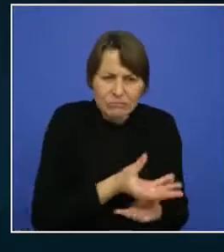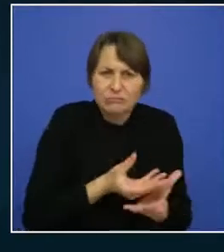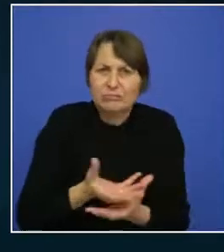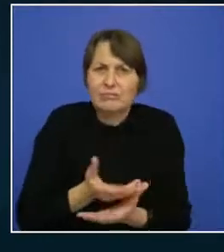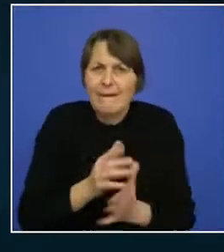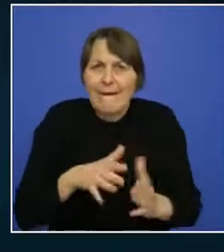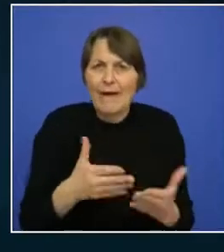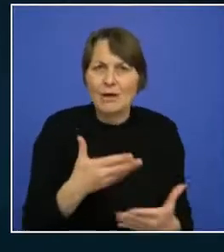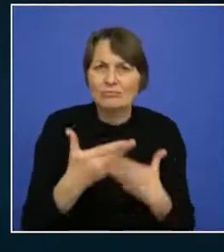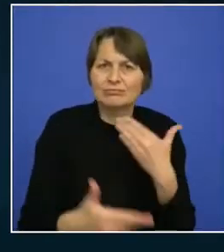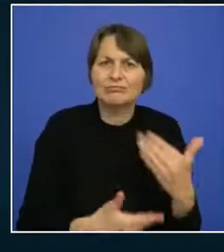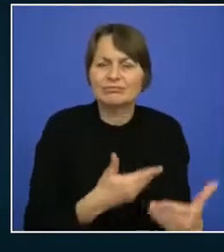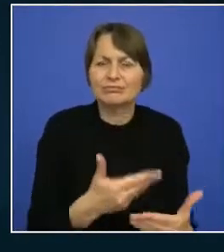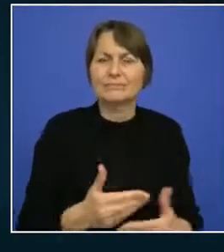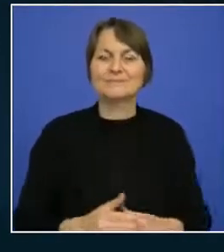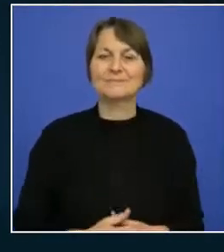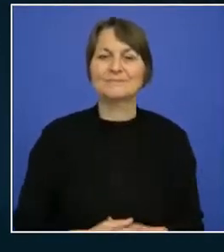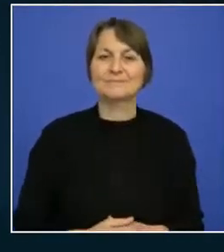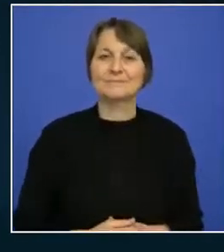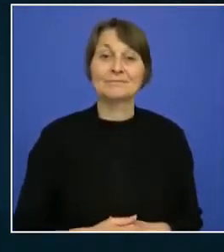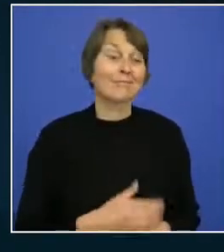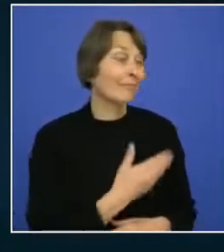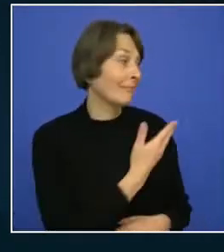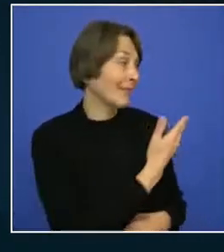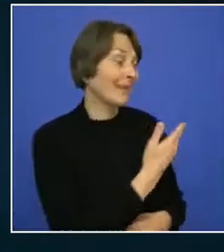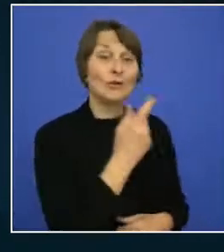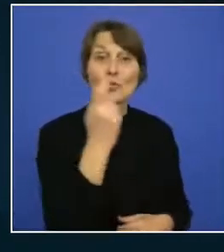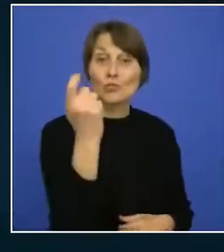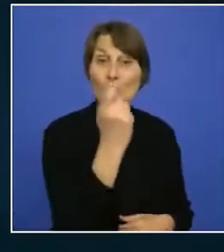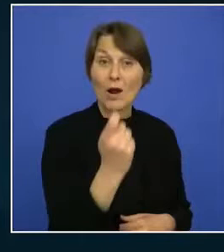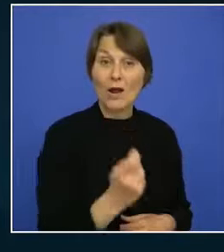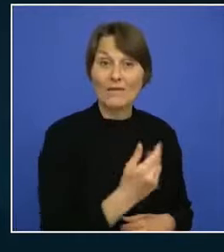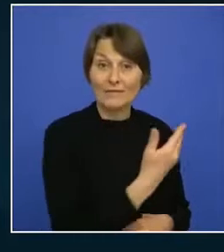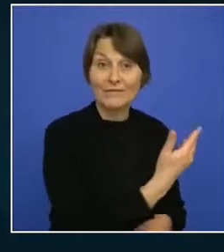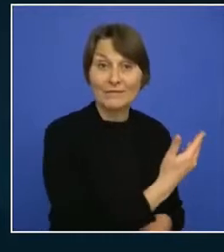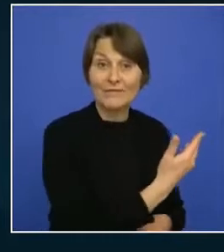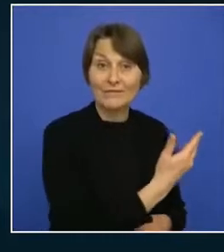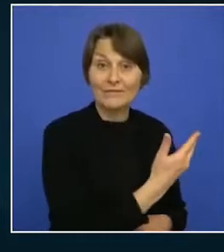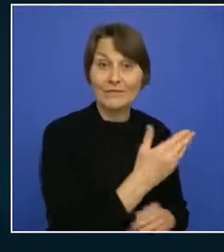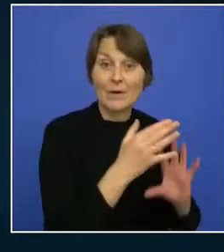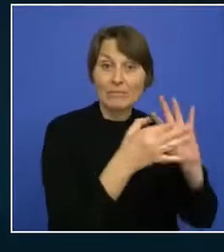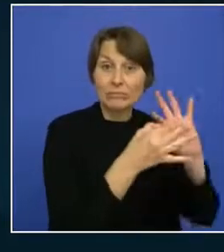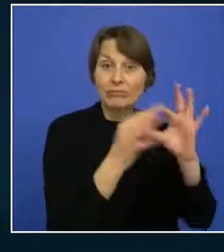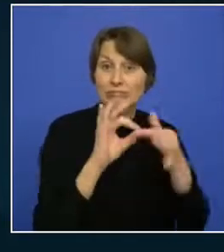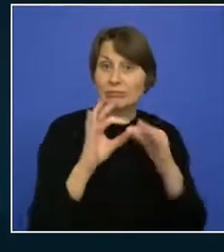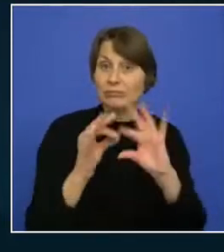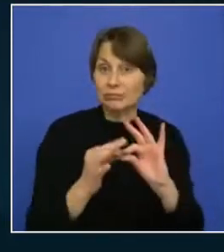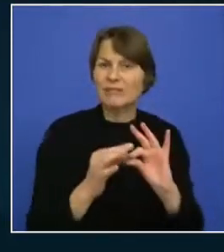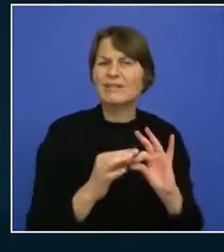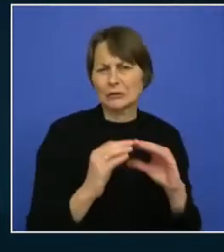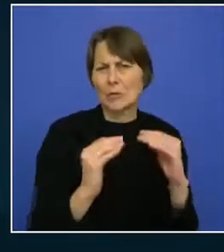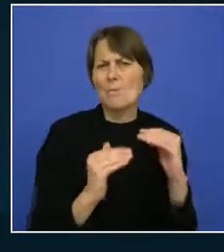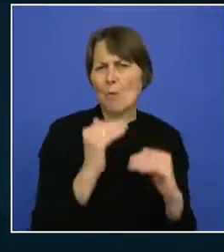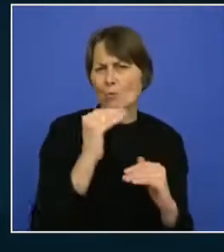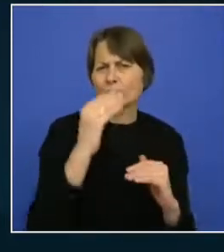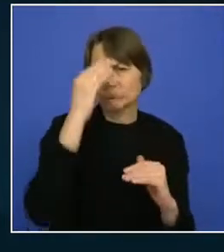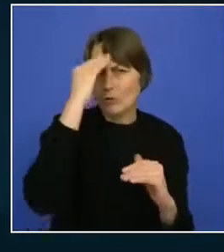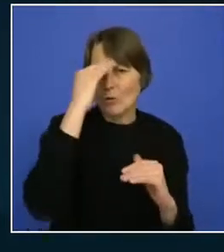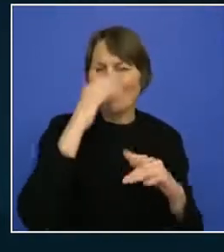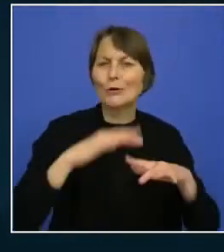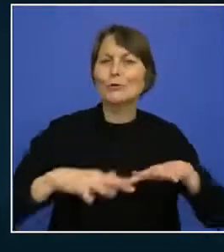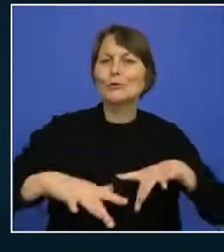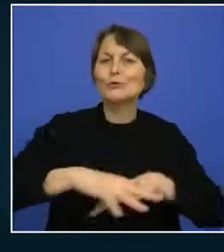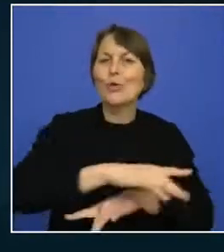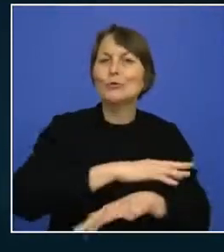Graphs are, social graphs. I put this here because they are the most well-known, especially if you're not coming from a